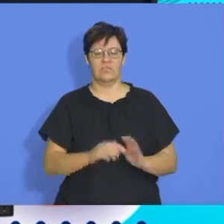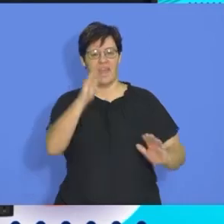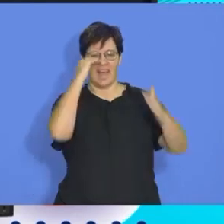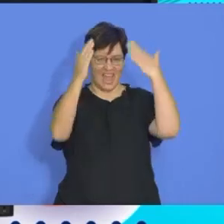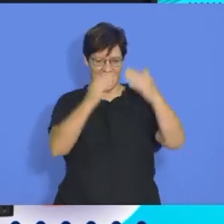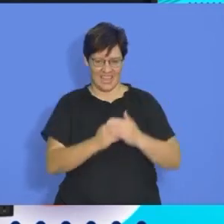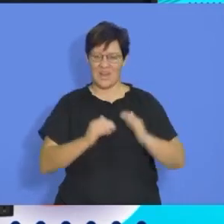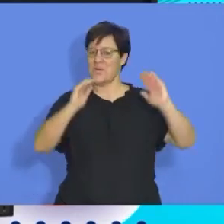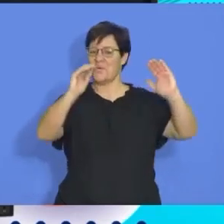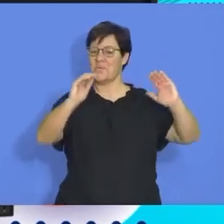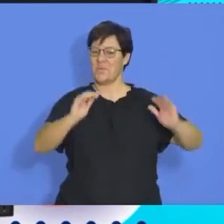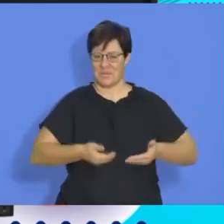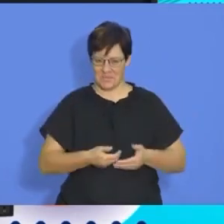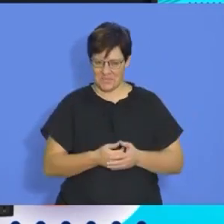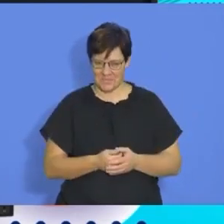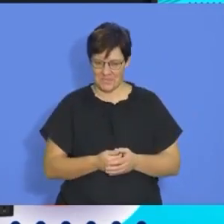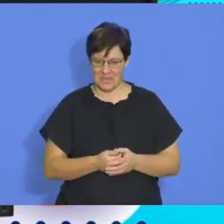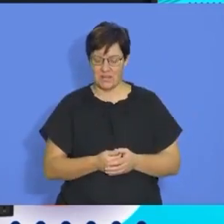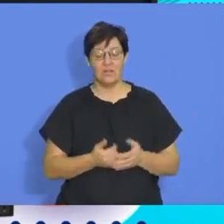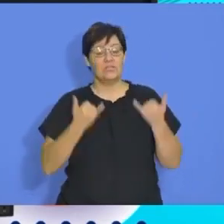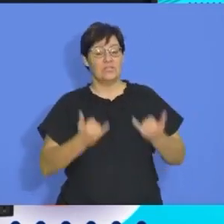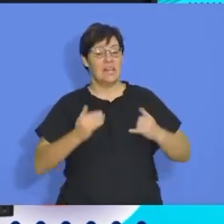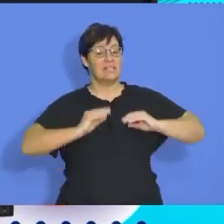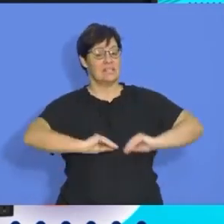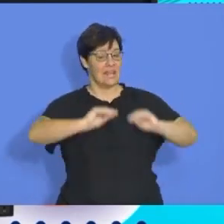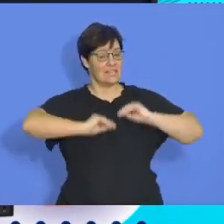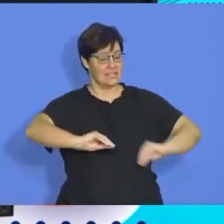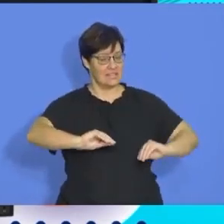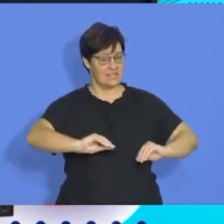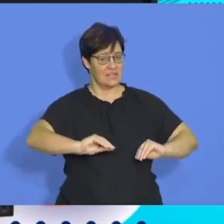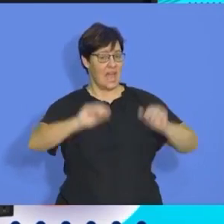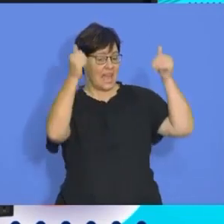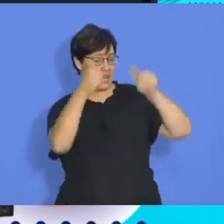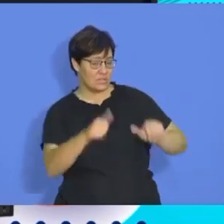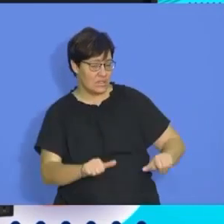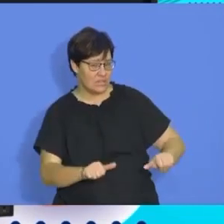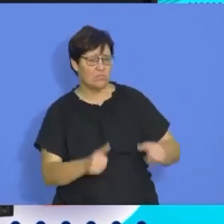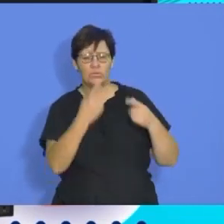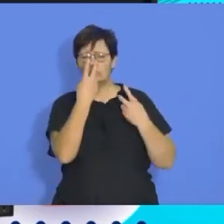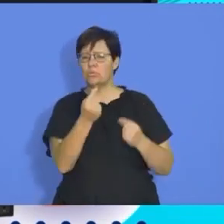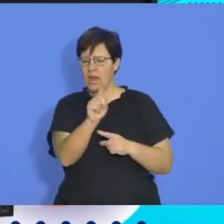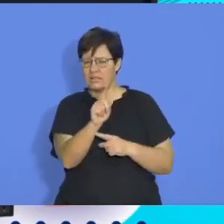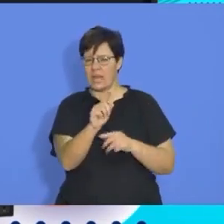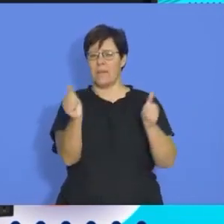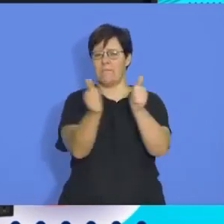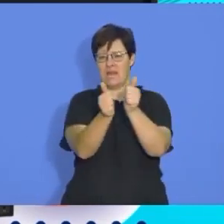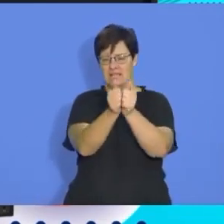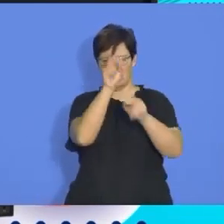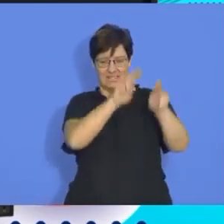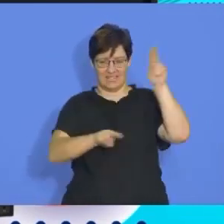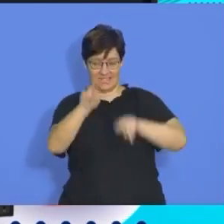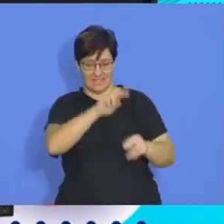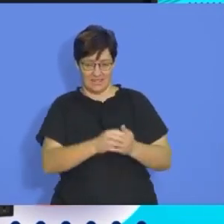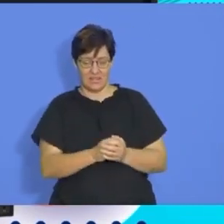Hello and welcome, accounting students. In today's lesson, we are going to be revising partnerships and focusing